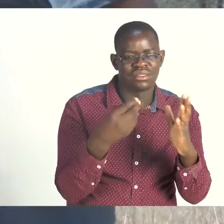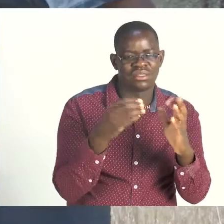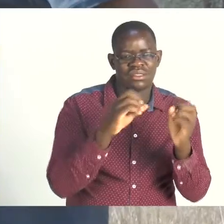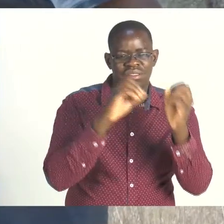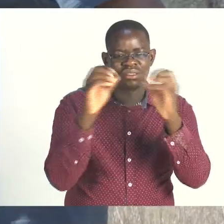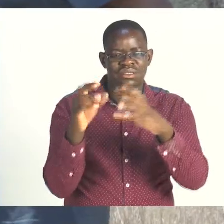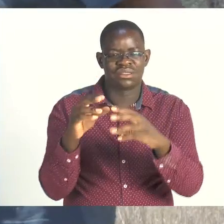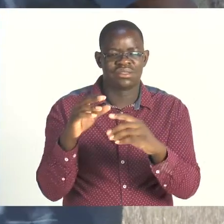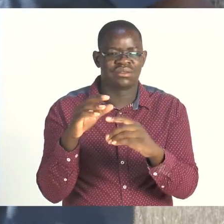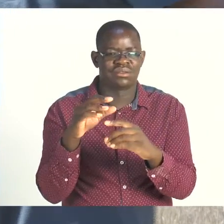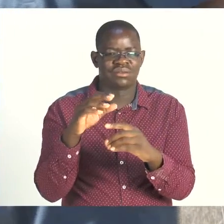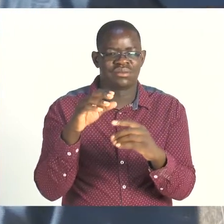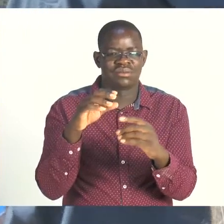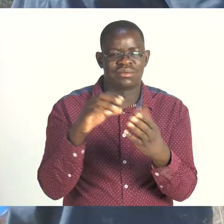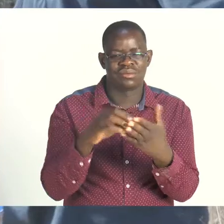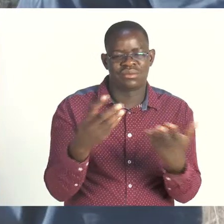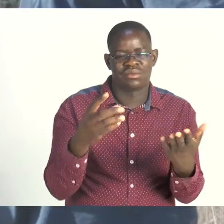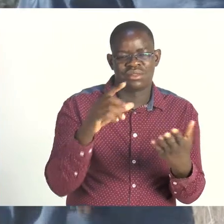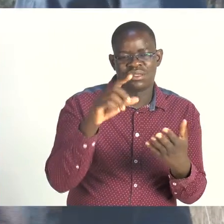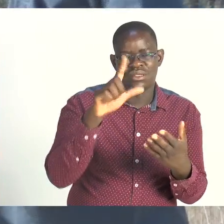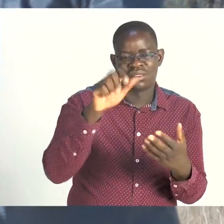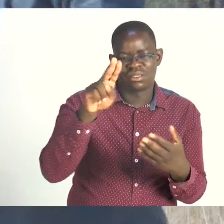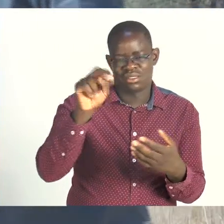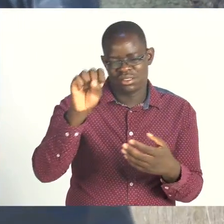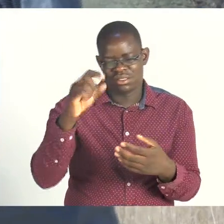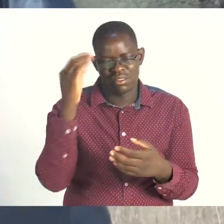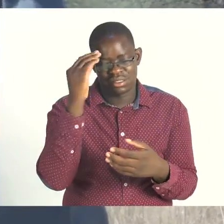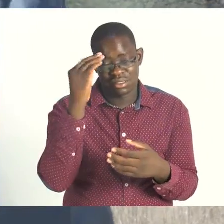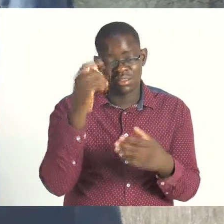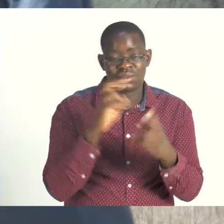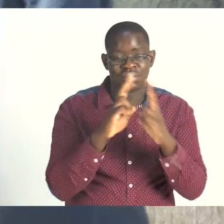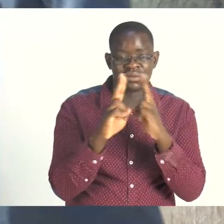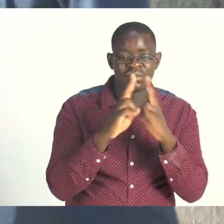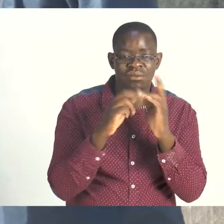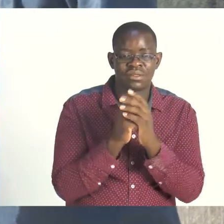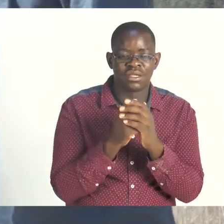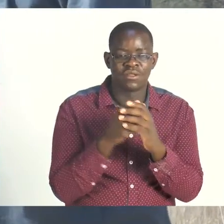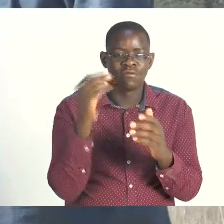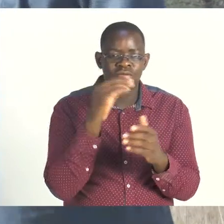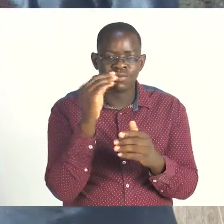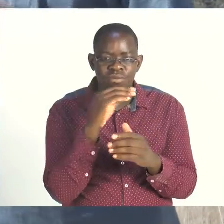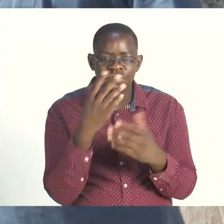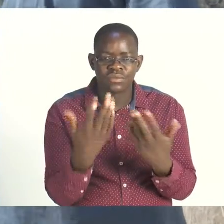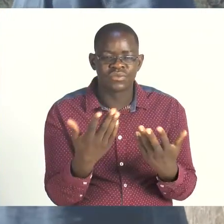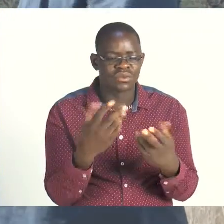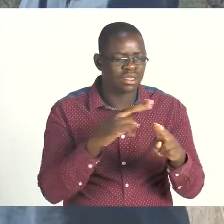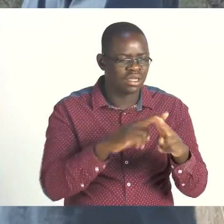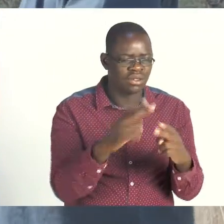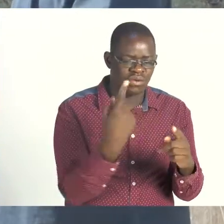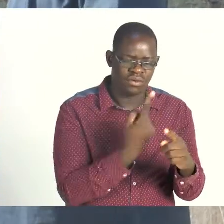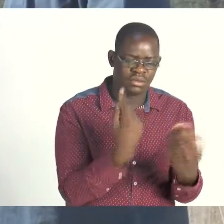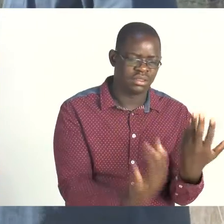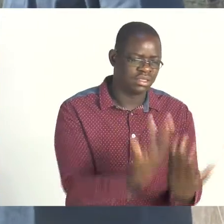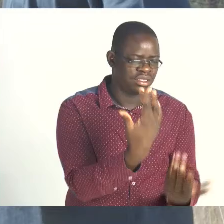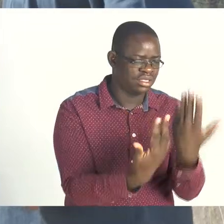give it to poor Linus. But do you know that when we talk about pasture, we not only refer to the grass on the